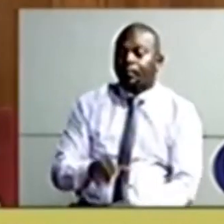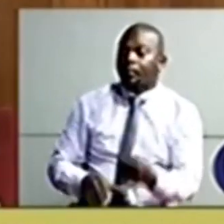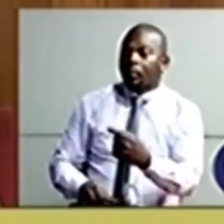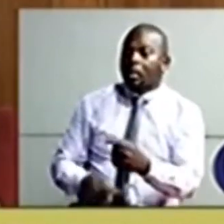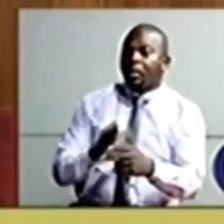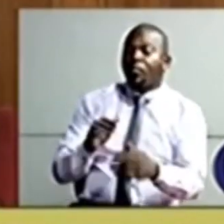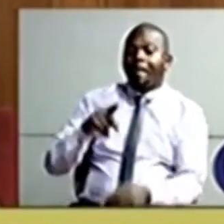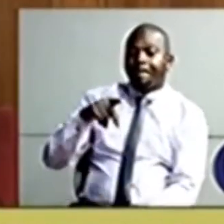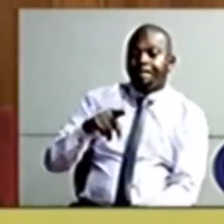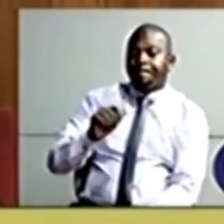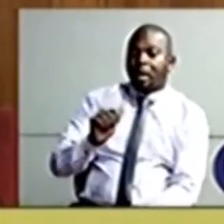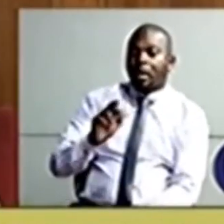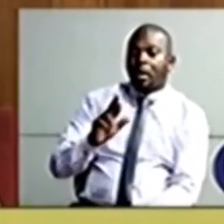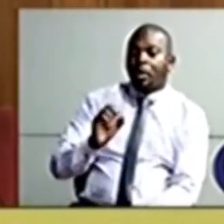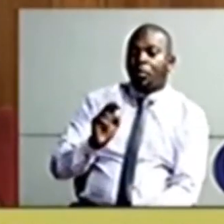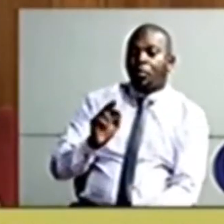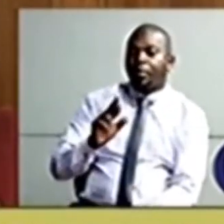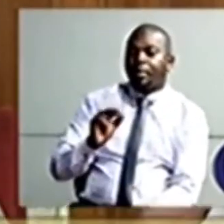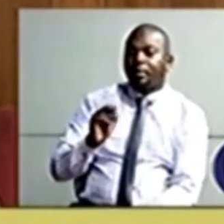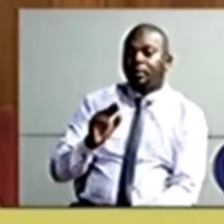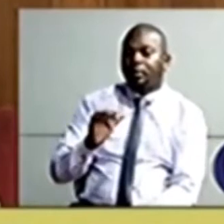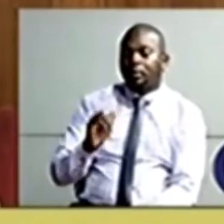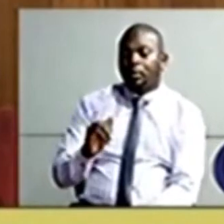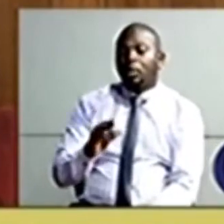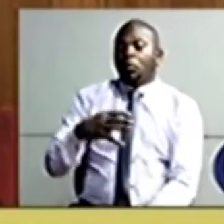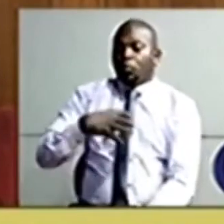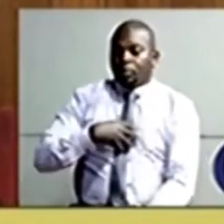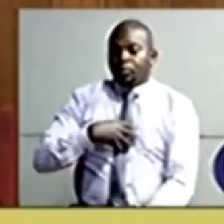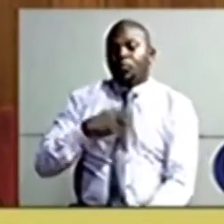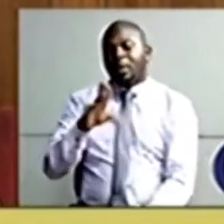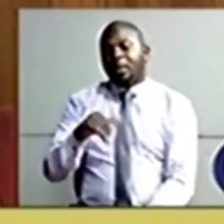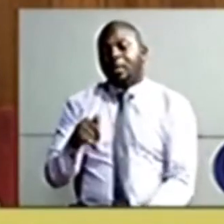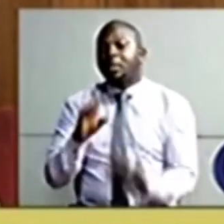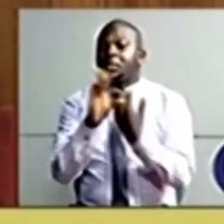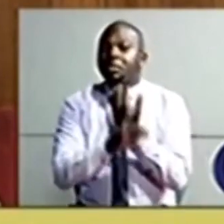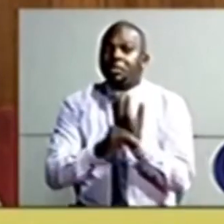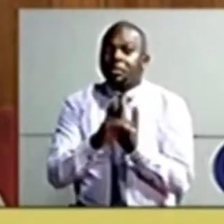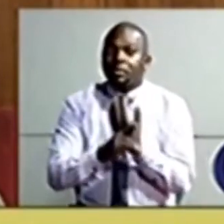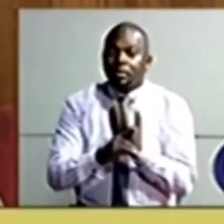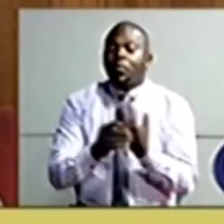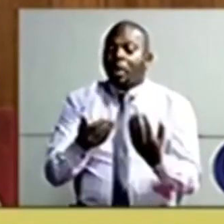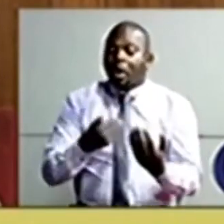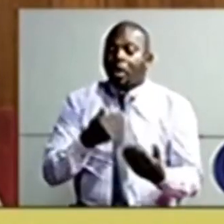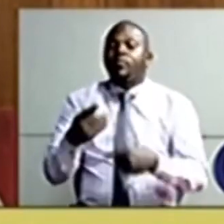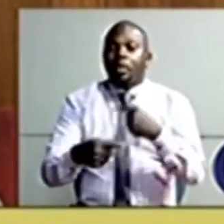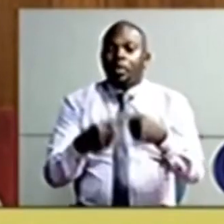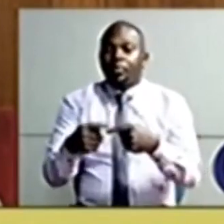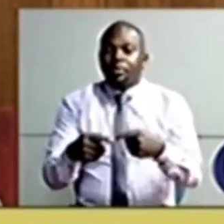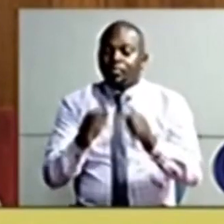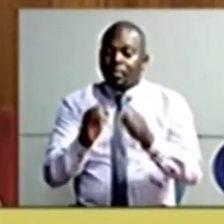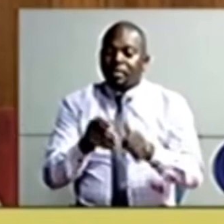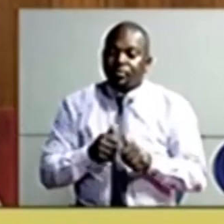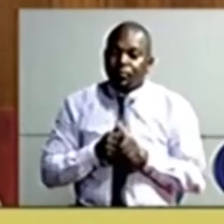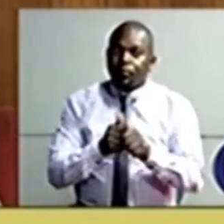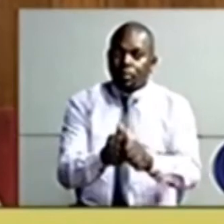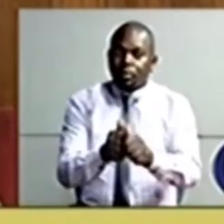of Palorinya sub-county wish to belong to another district, there is a process to be followed